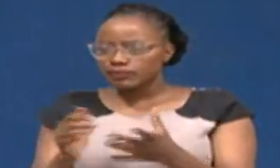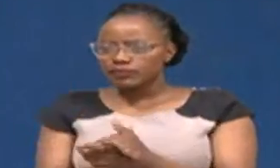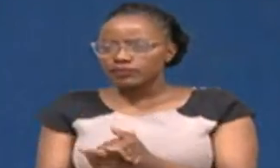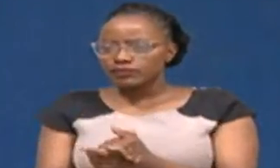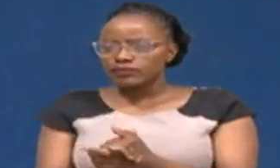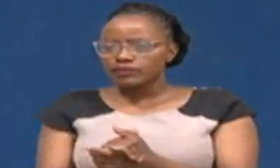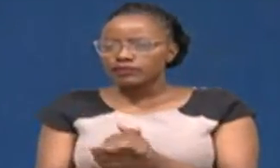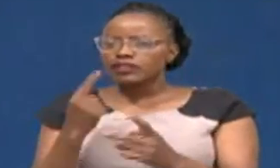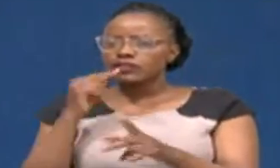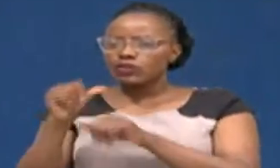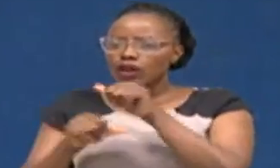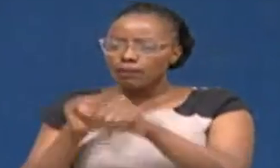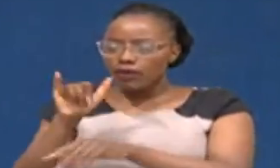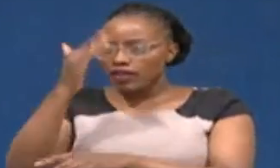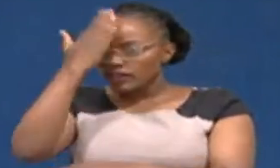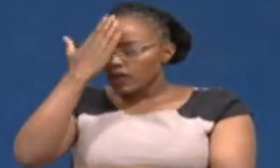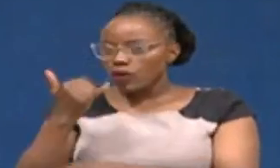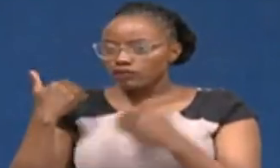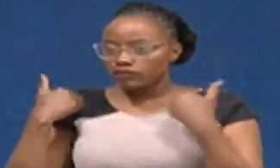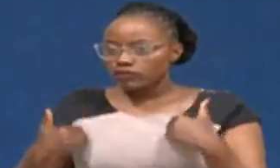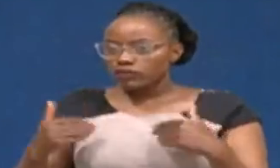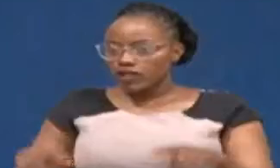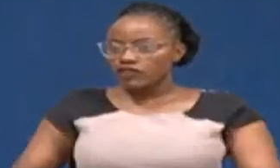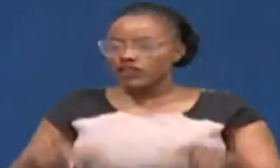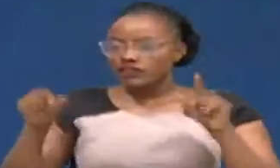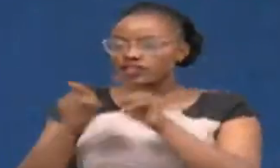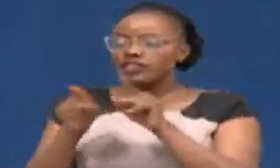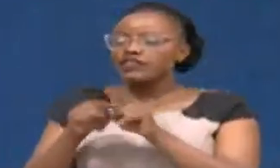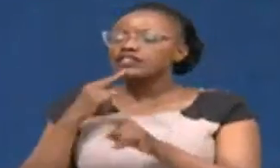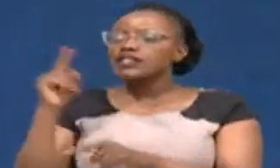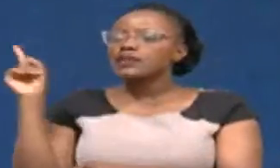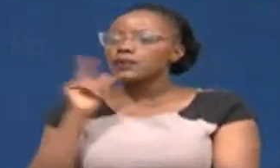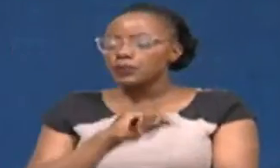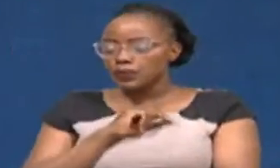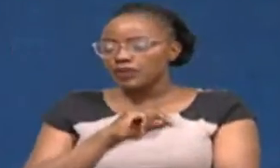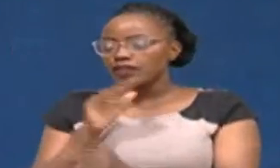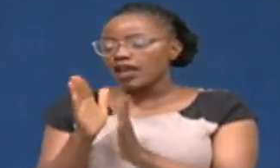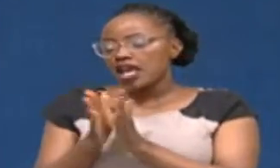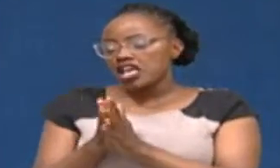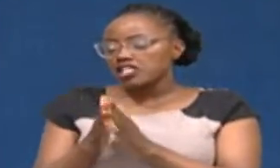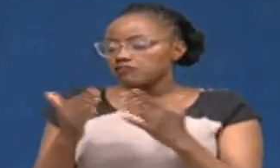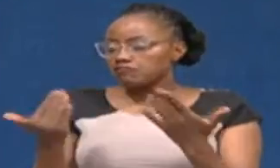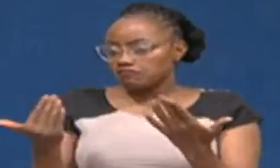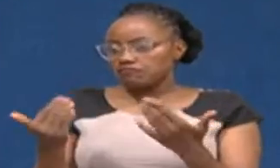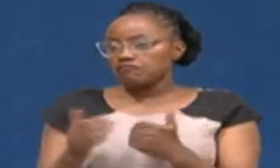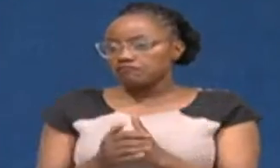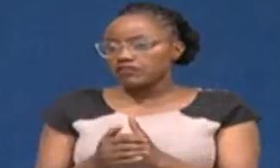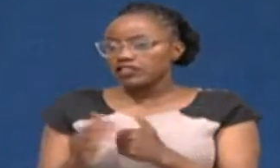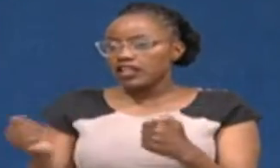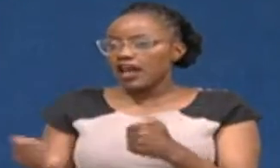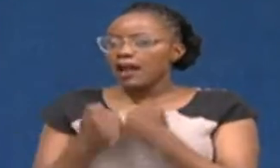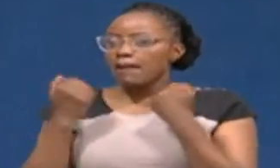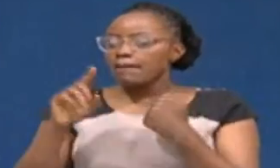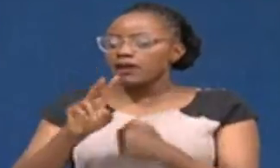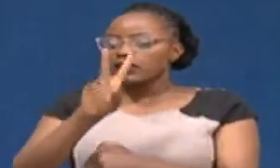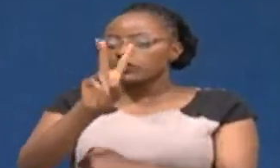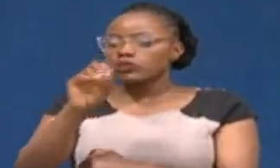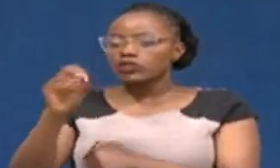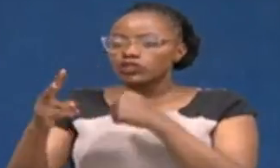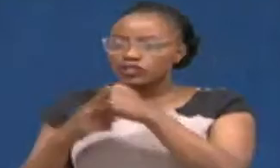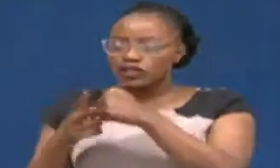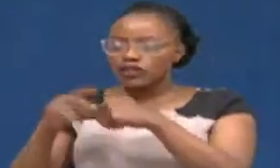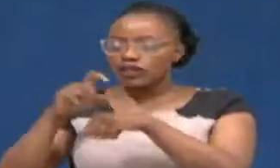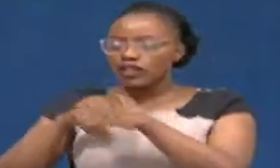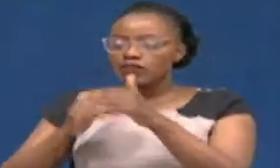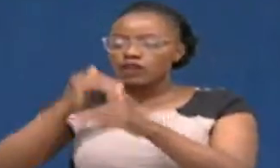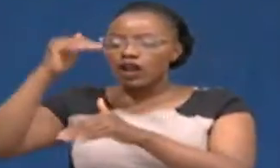And I talk about that because I am a survivor, like you said, and it happened in 2007 during